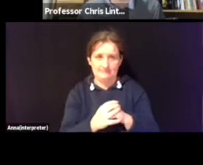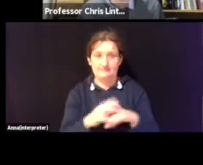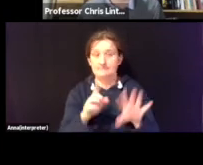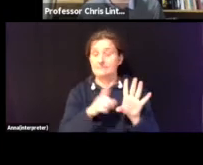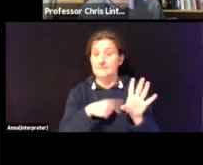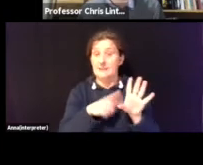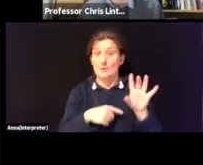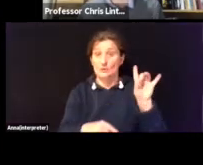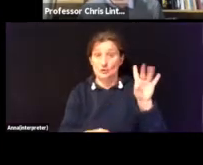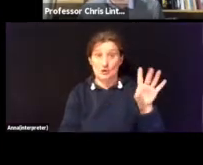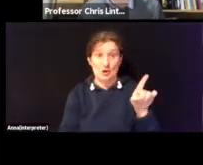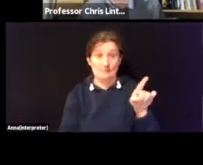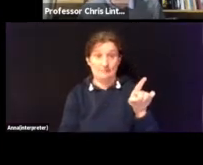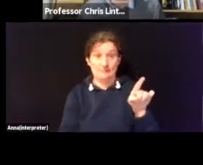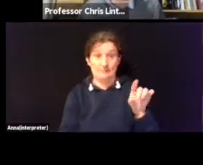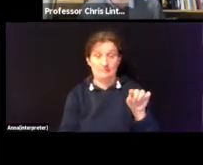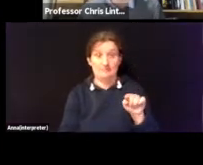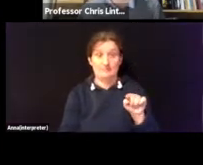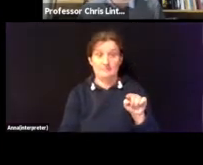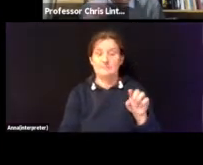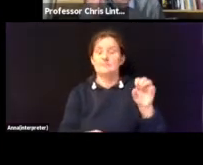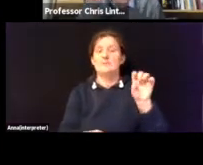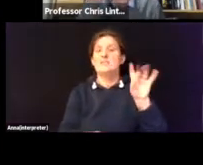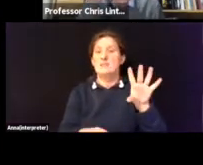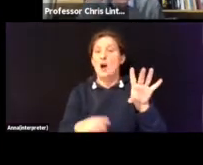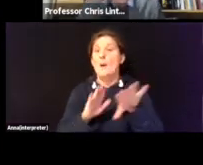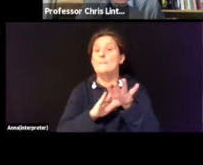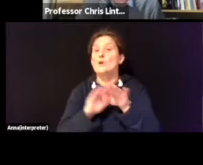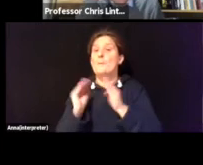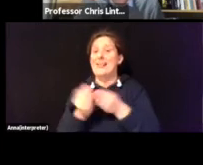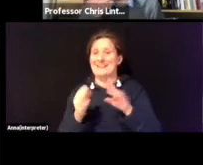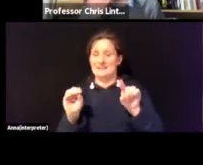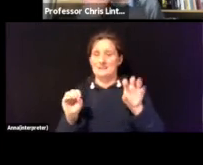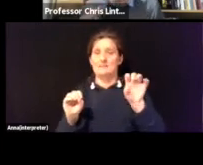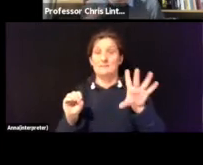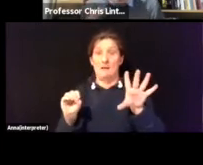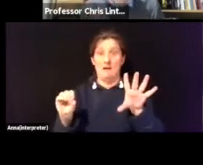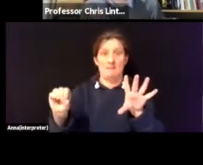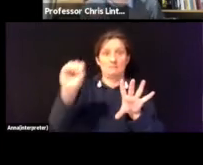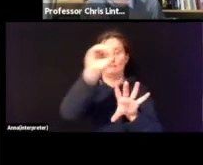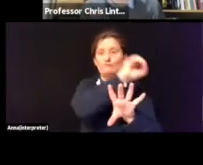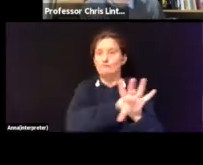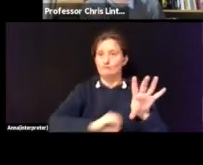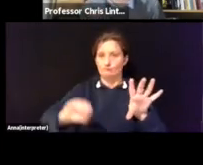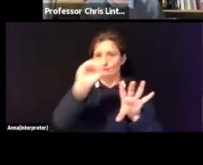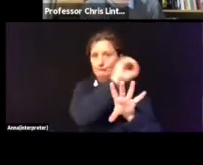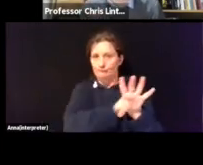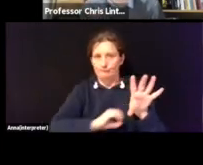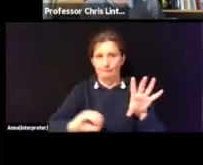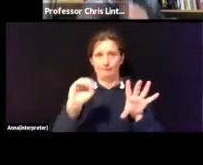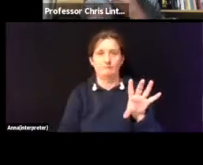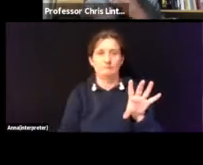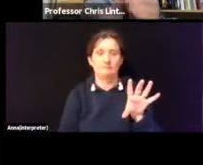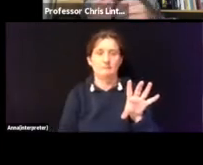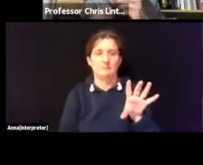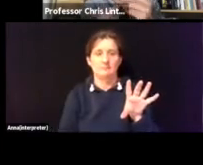is a star, and it's being orbited by a planet in blue. And the important thing to note is that